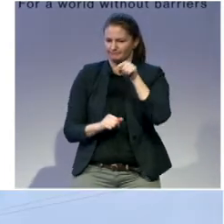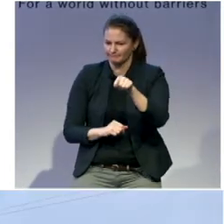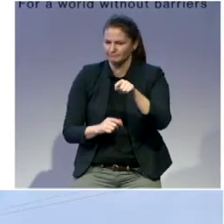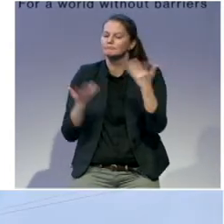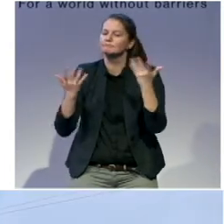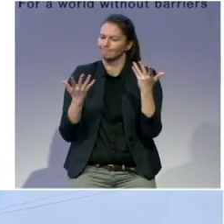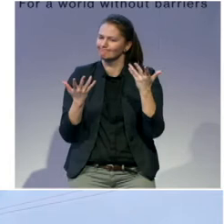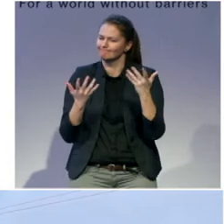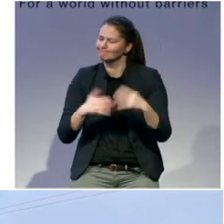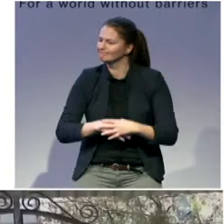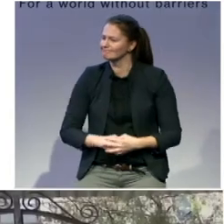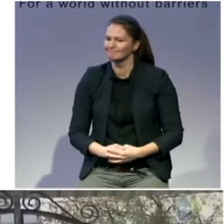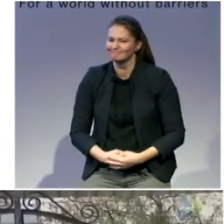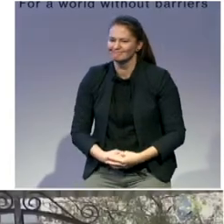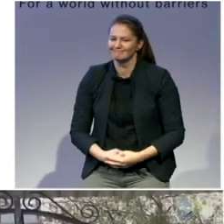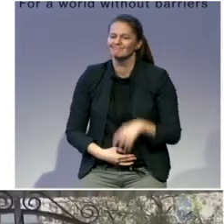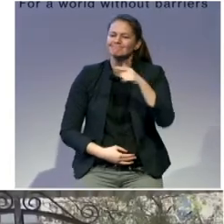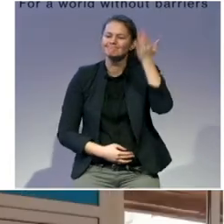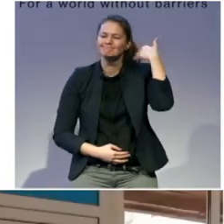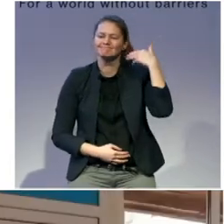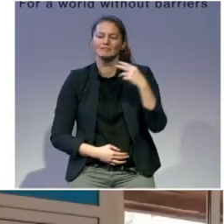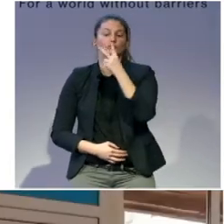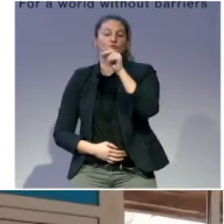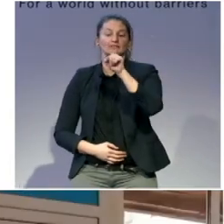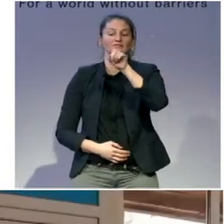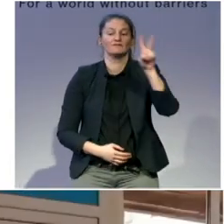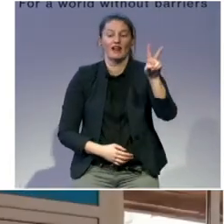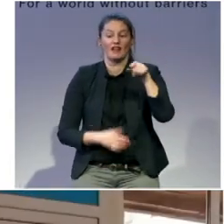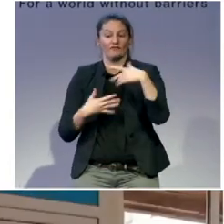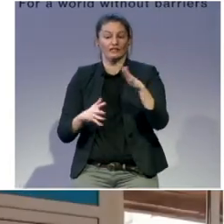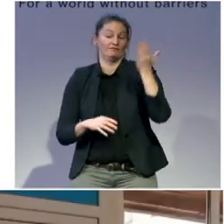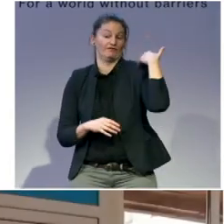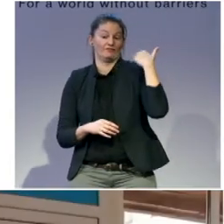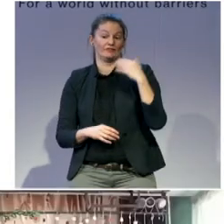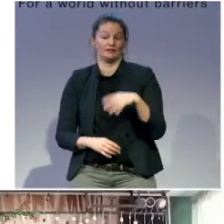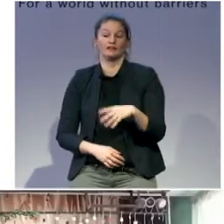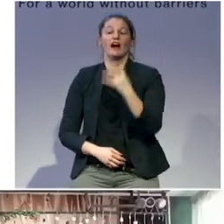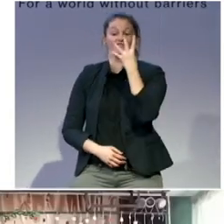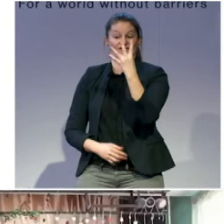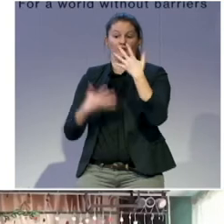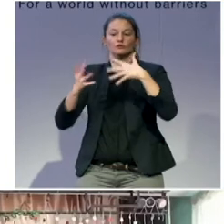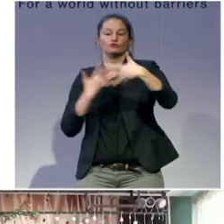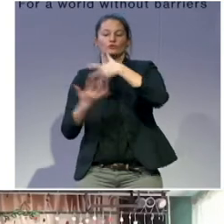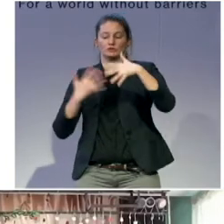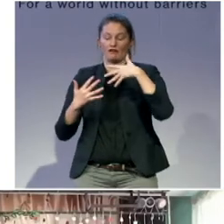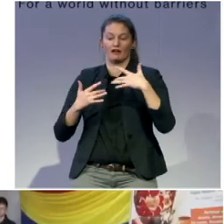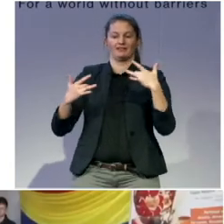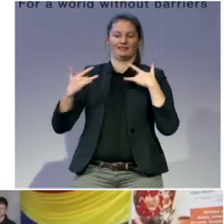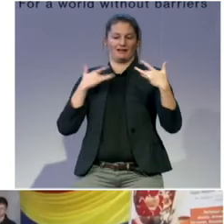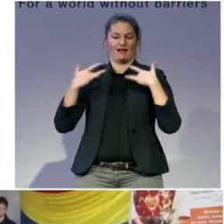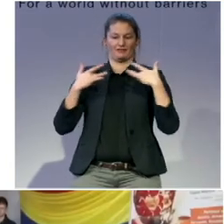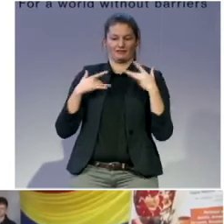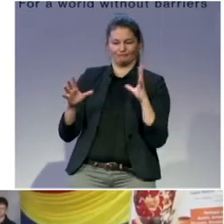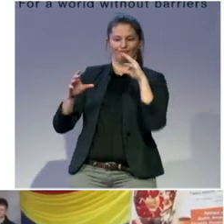developed four social theatre troupes that perform the Forum Theatre method in schools and kindergartens. Over